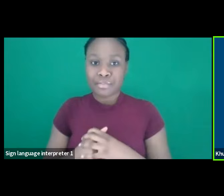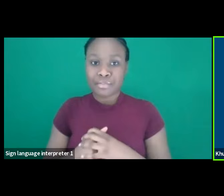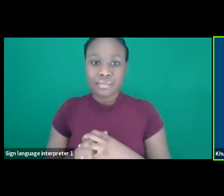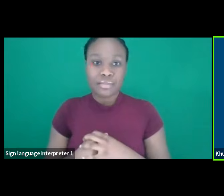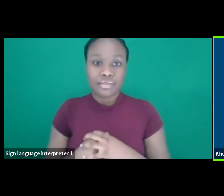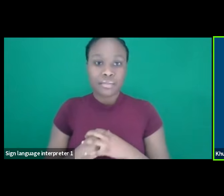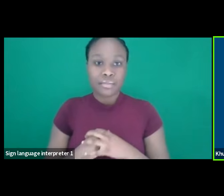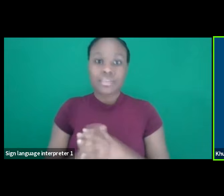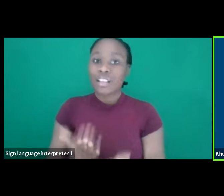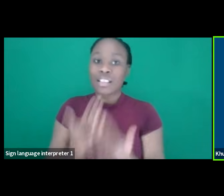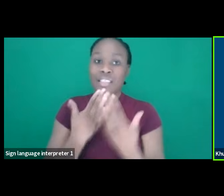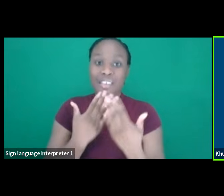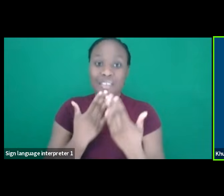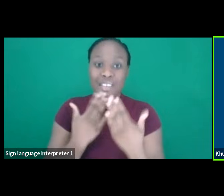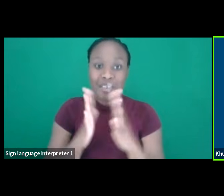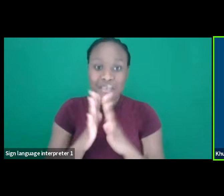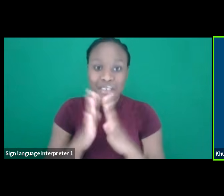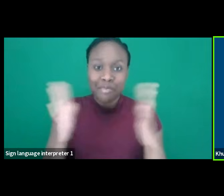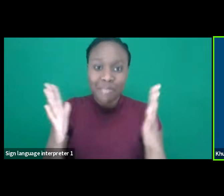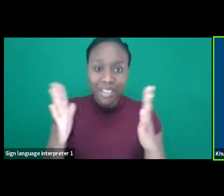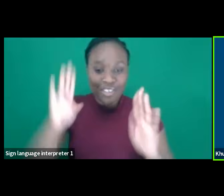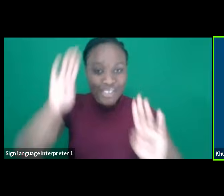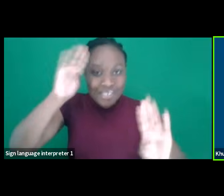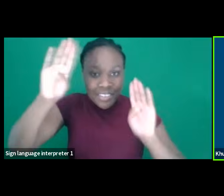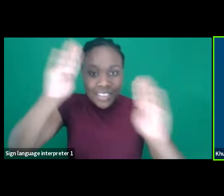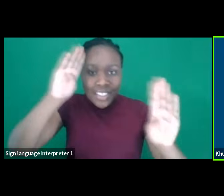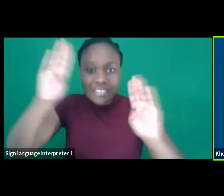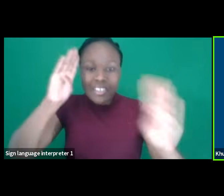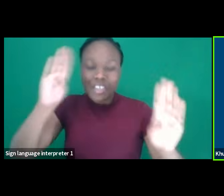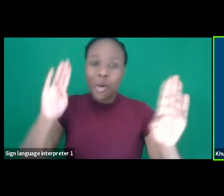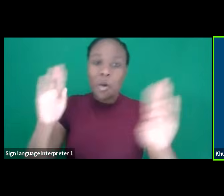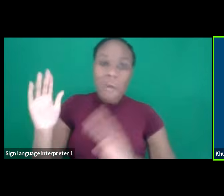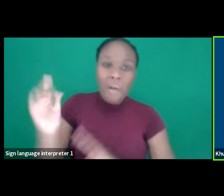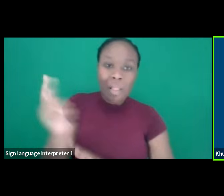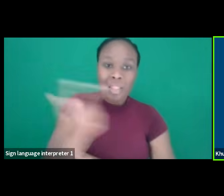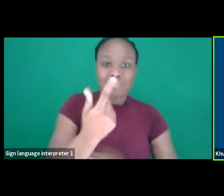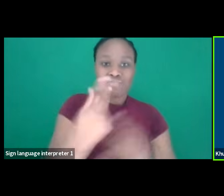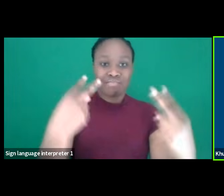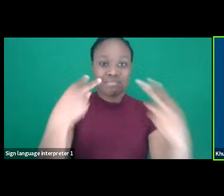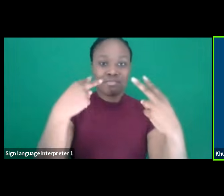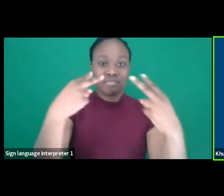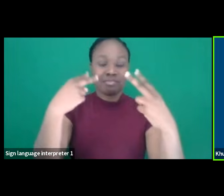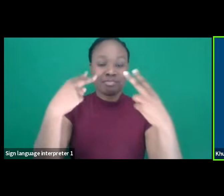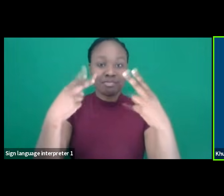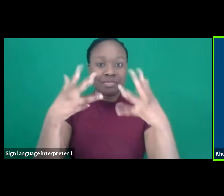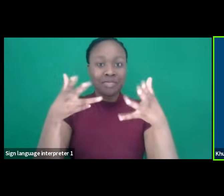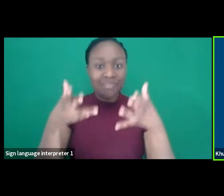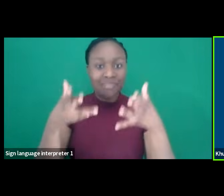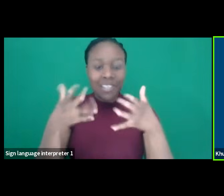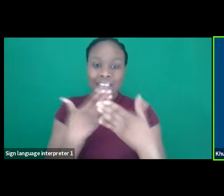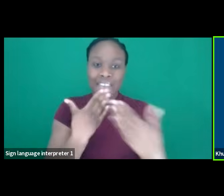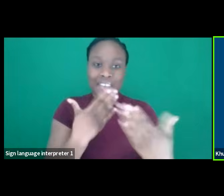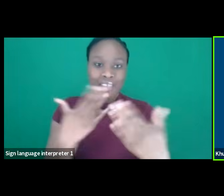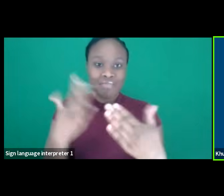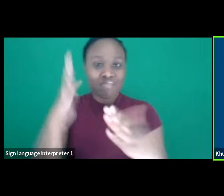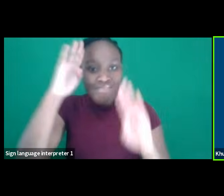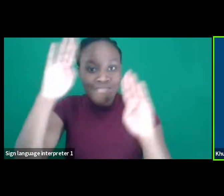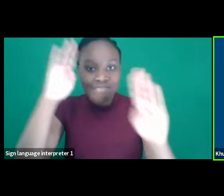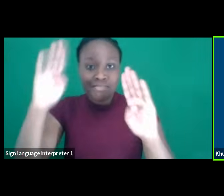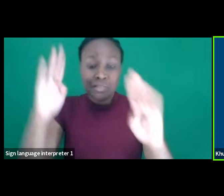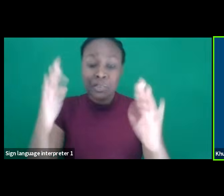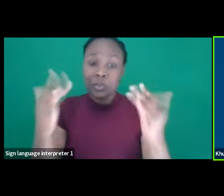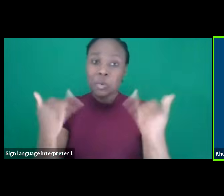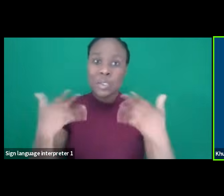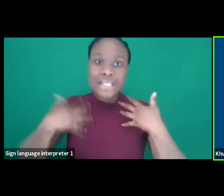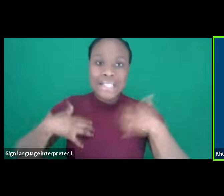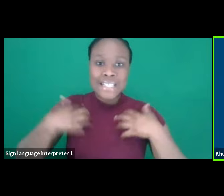Thank you very much, Mashadi. Good evening to all of you who are joining us on this platform. We are truly excited